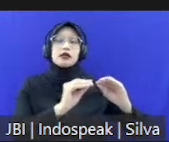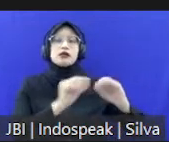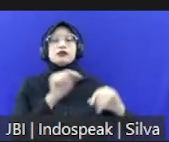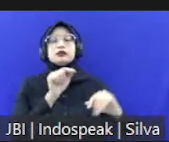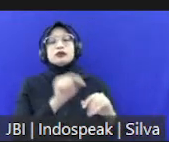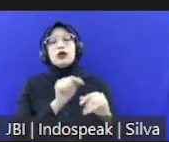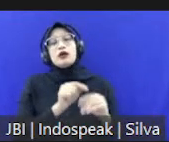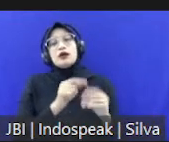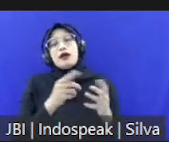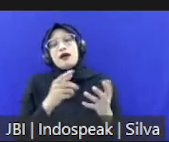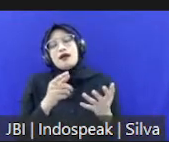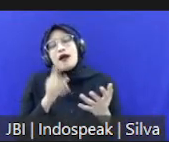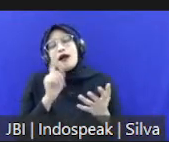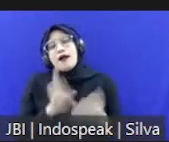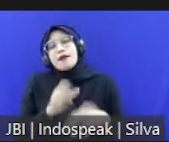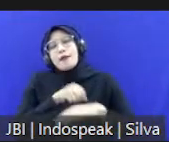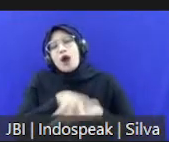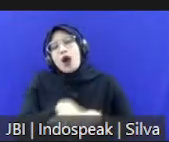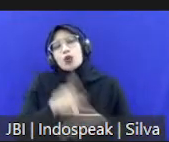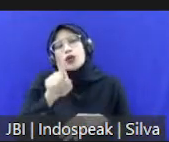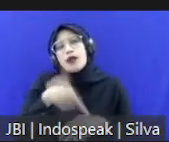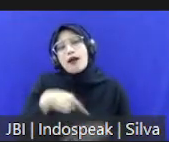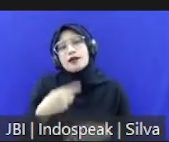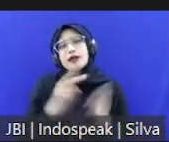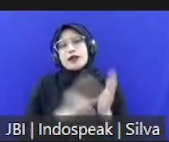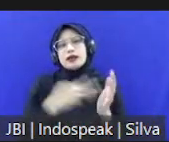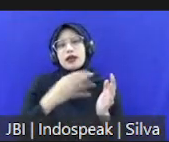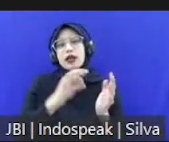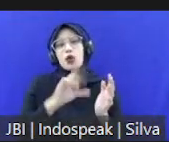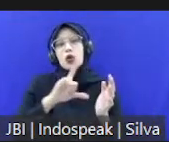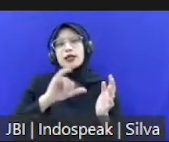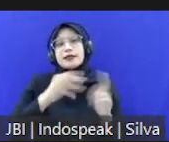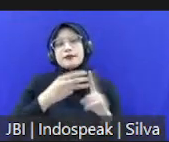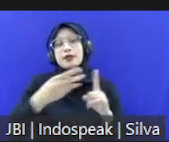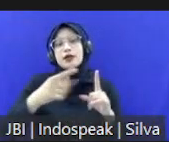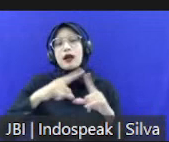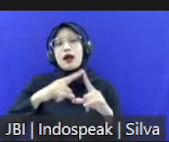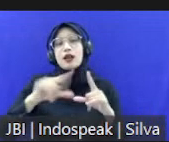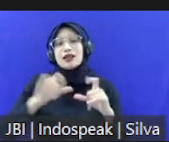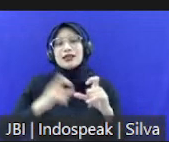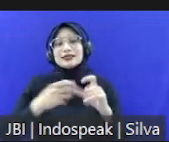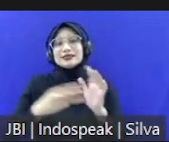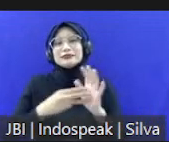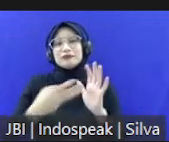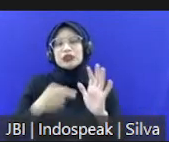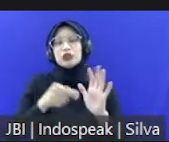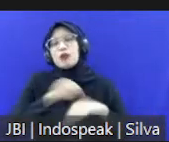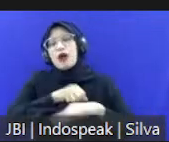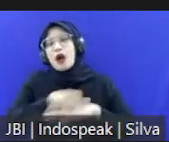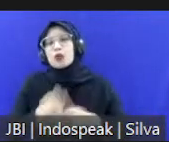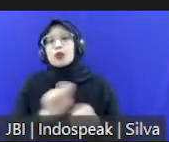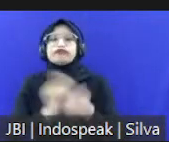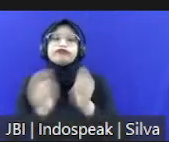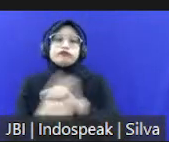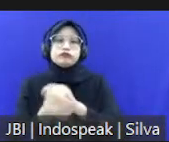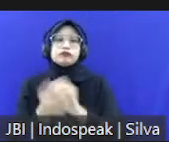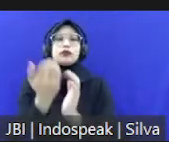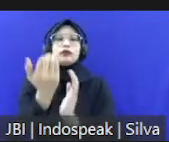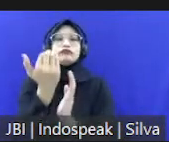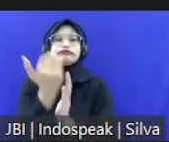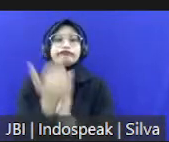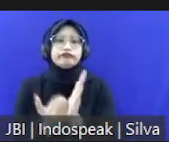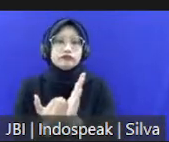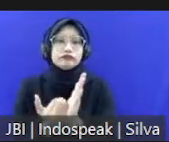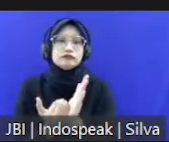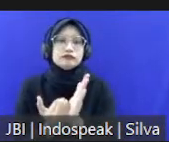of neoliberalism in shaping the policy reform agenda in that particular sector.